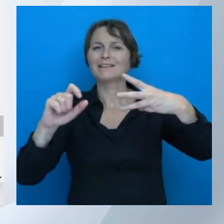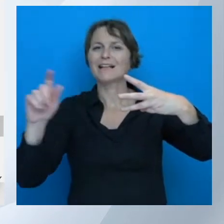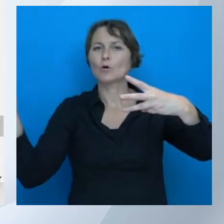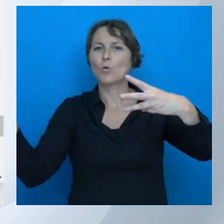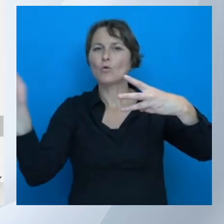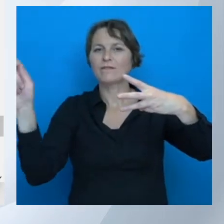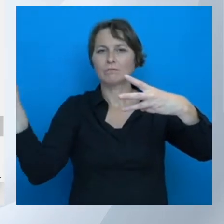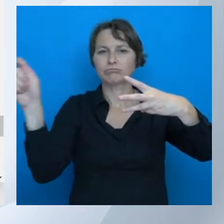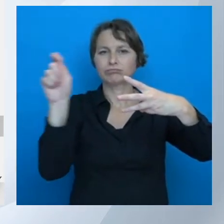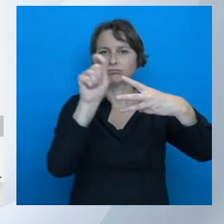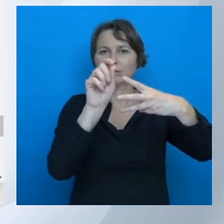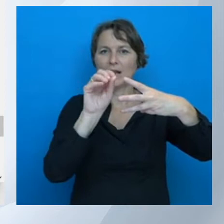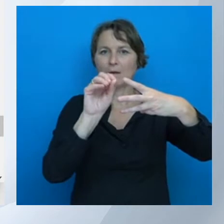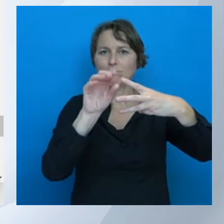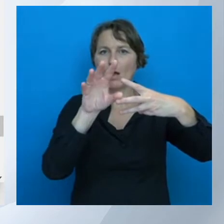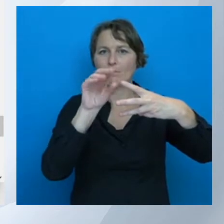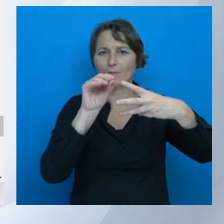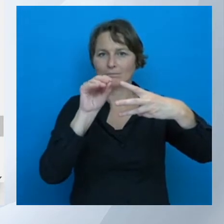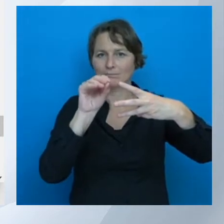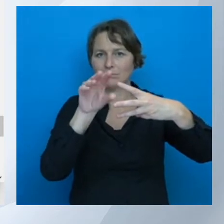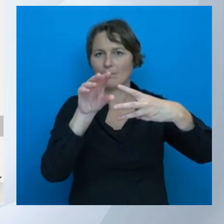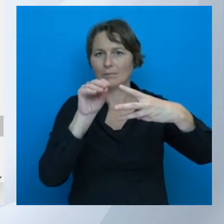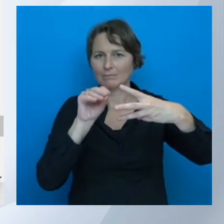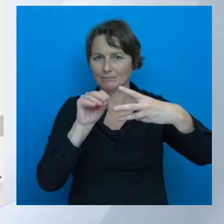that I showed you.